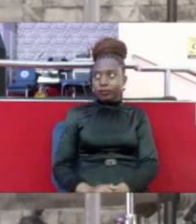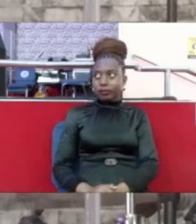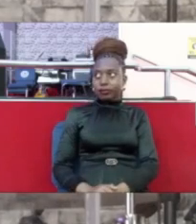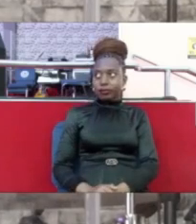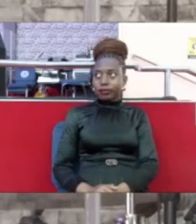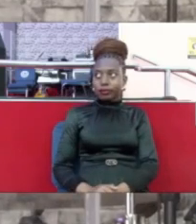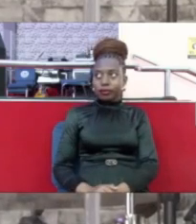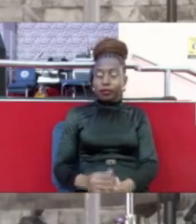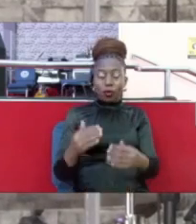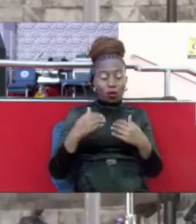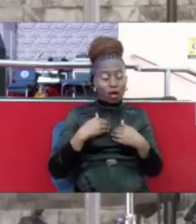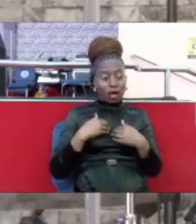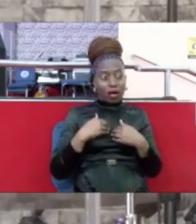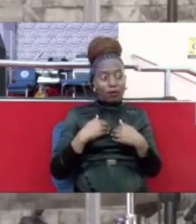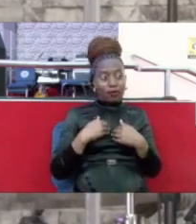Seven churches.